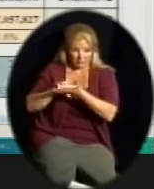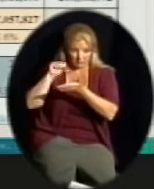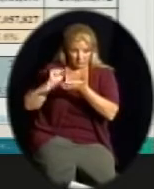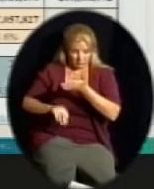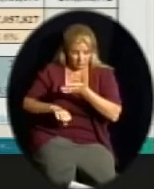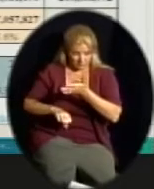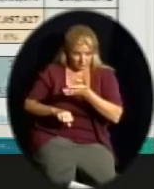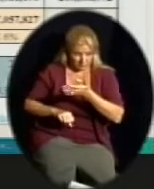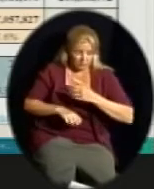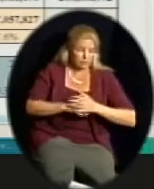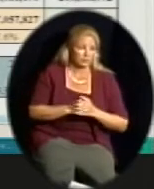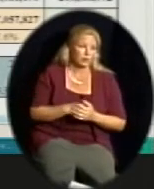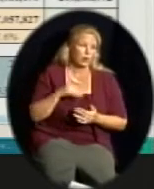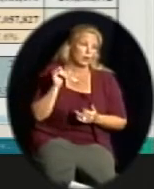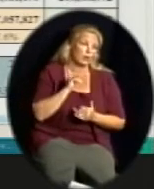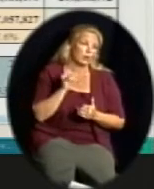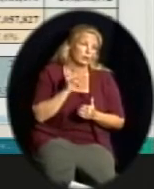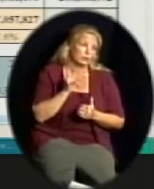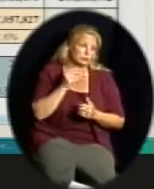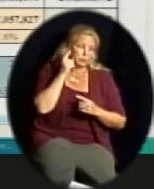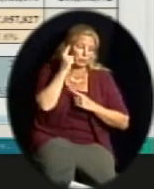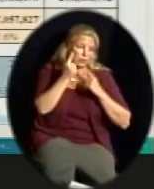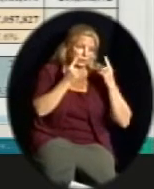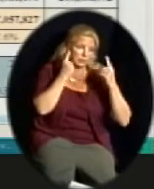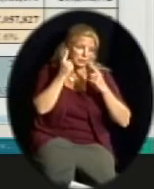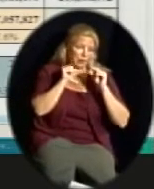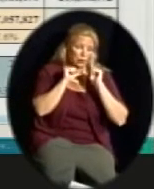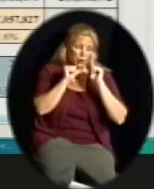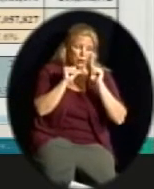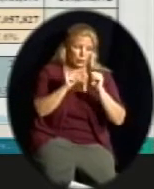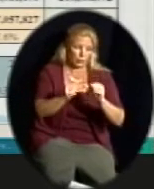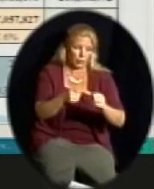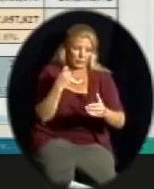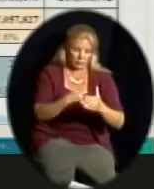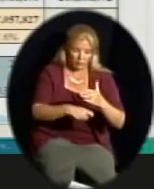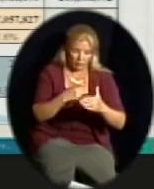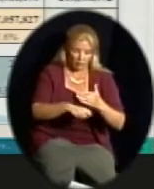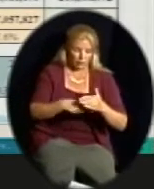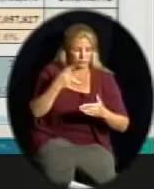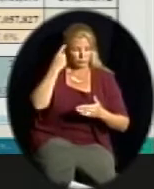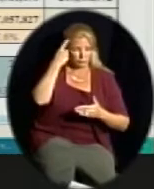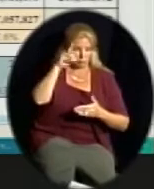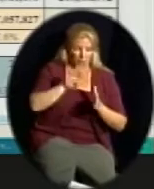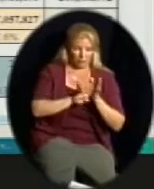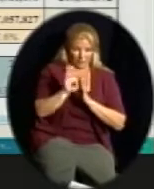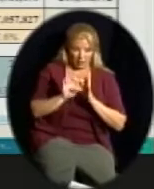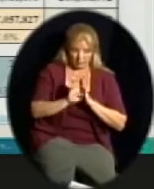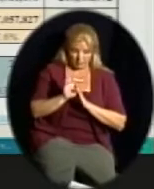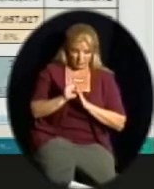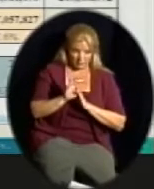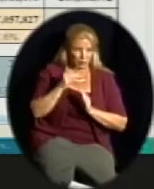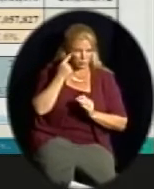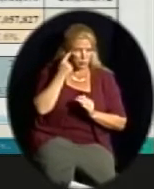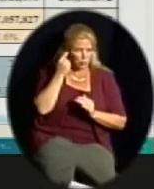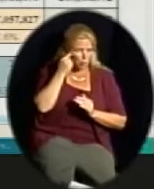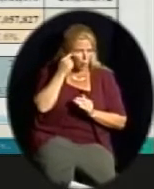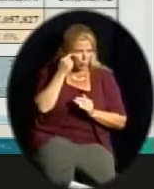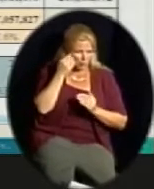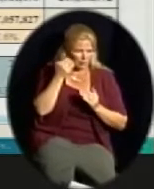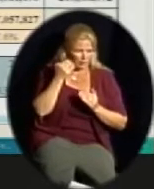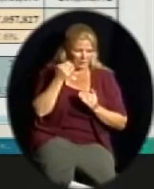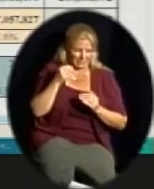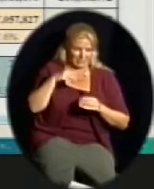ongoing cost the economic development grant, knowing that in this 4th year it will be